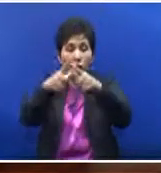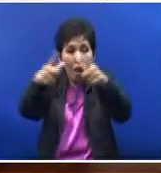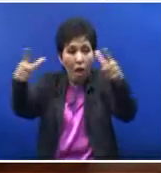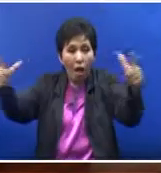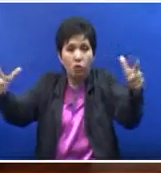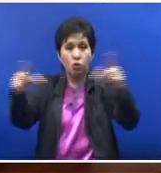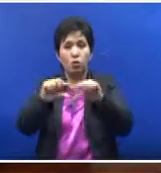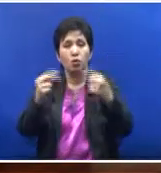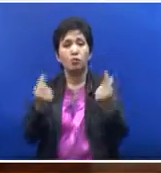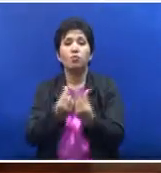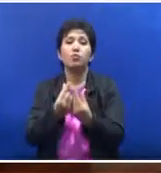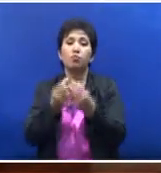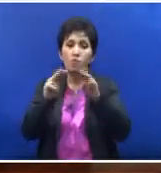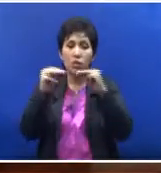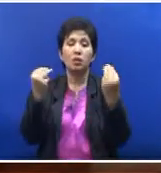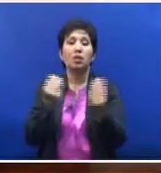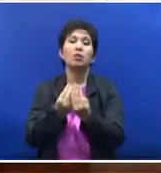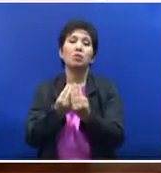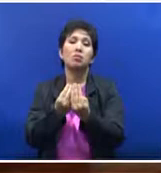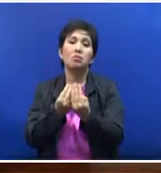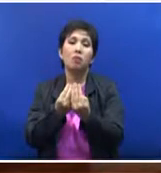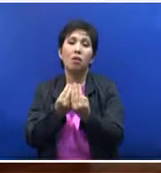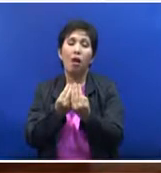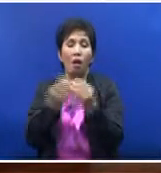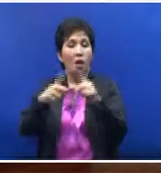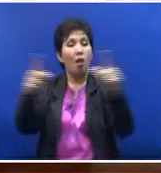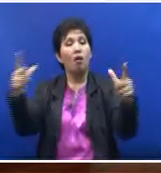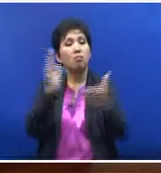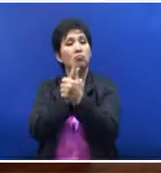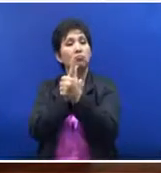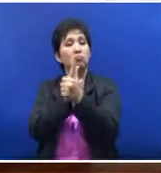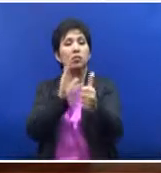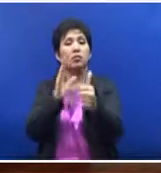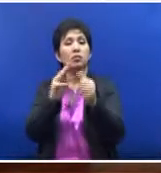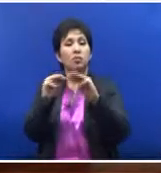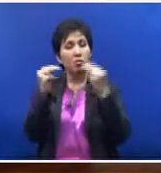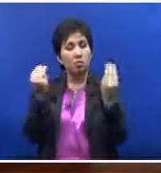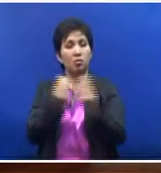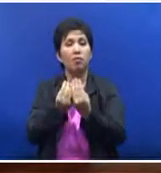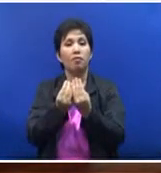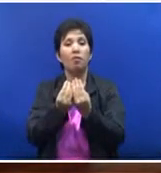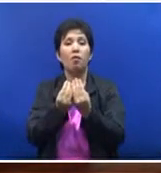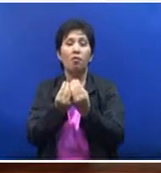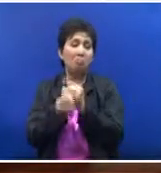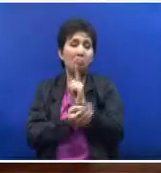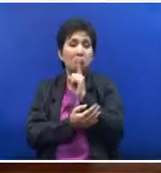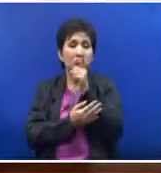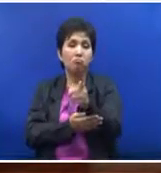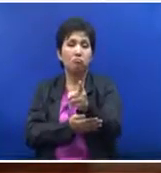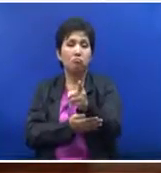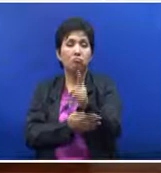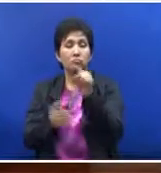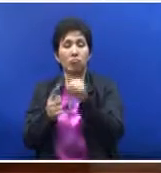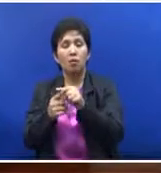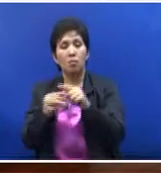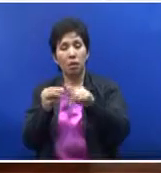large-scale societies. Okay, when it is large-scale societies, of course, it is difficult to write